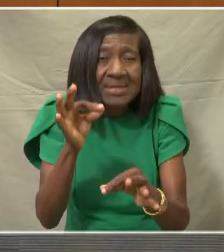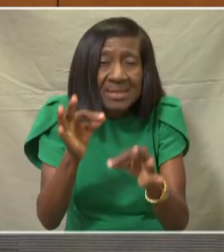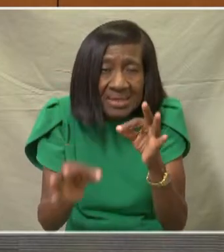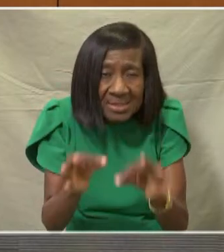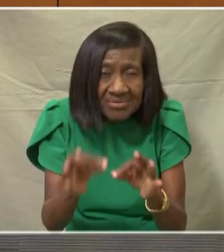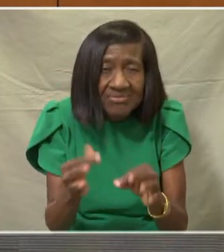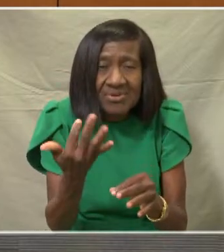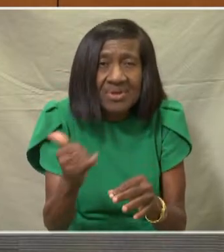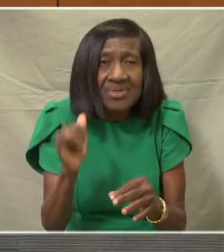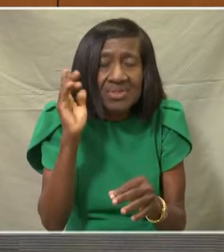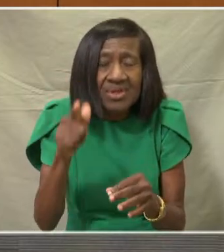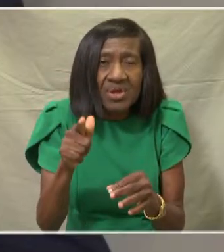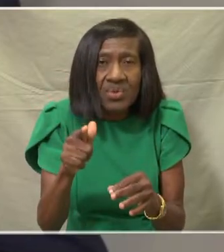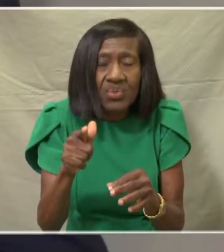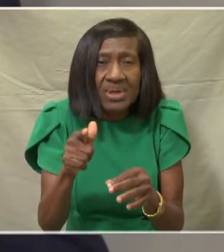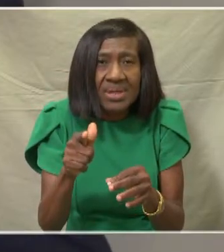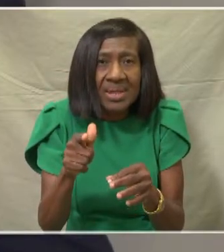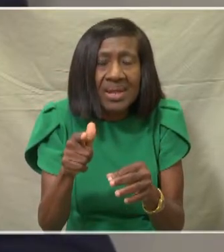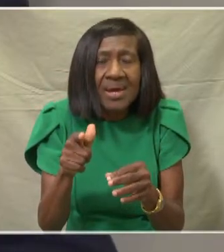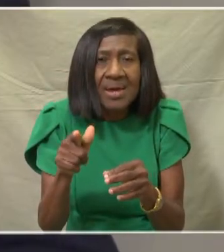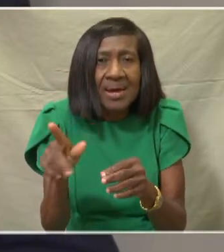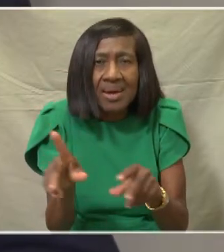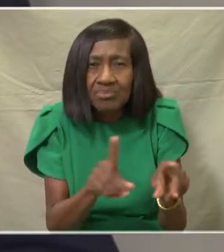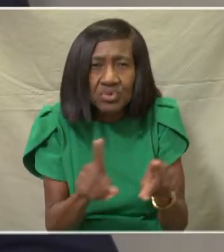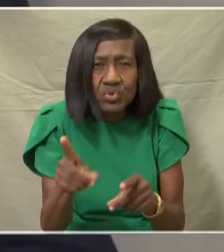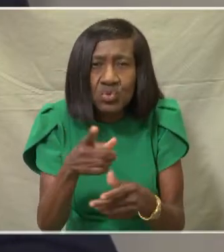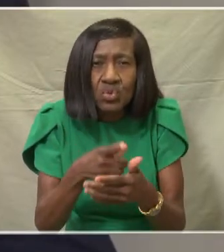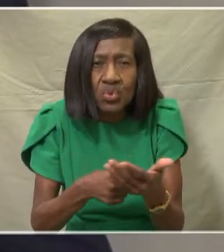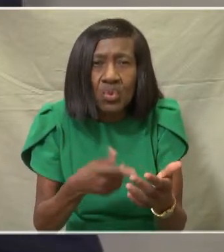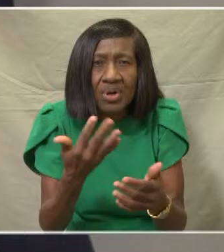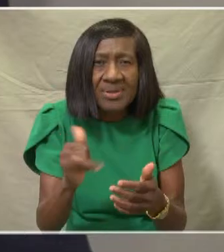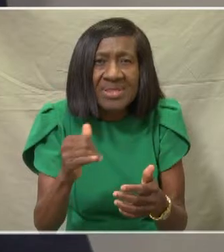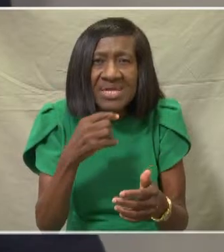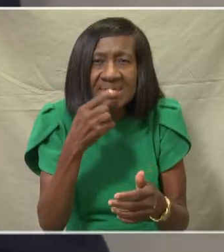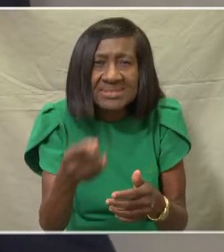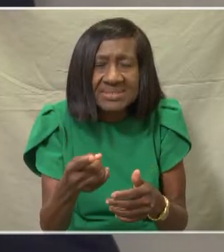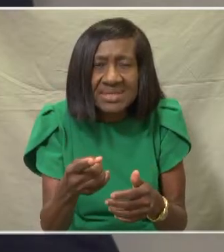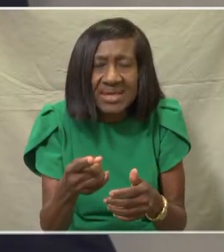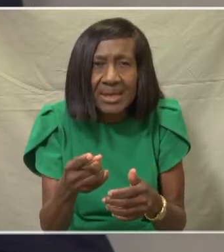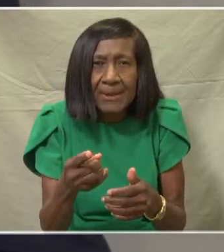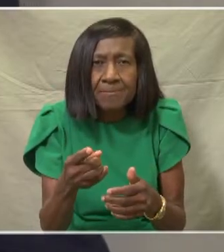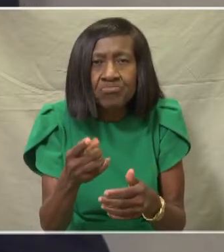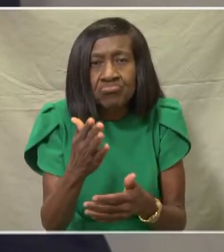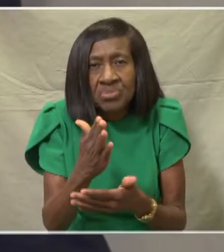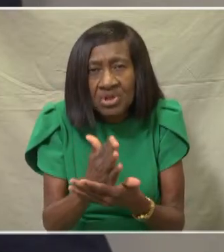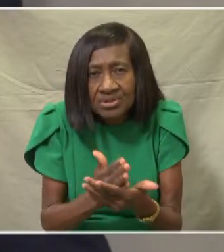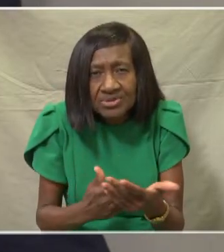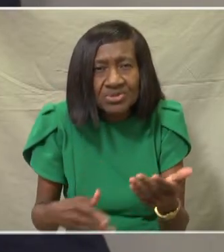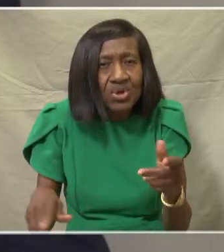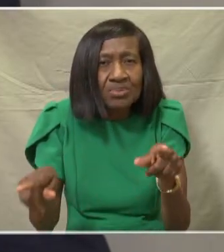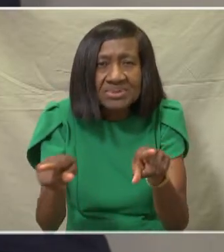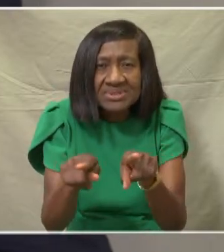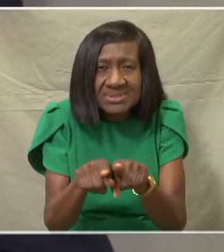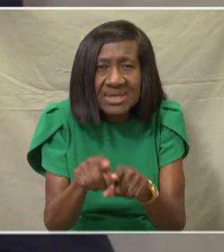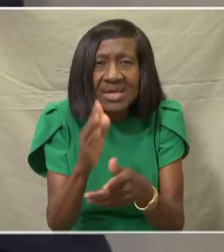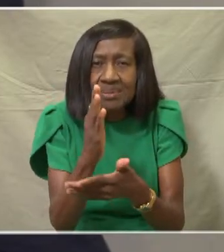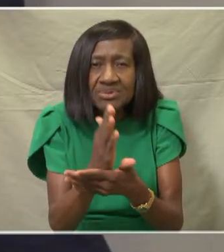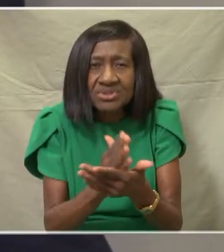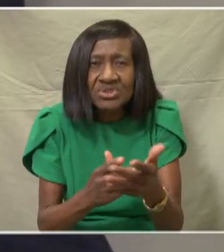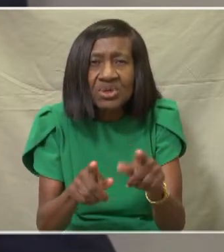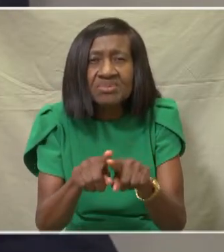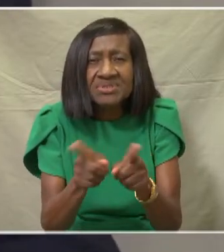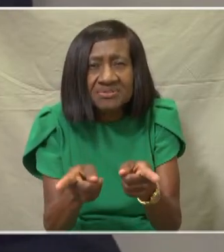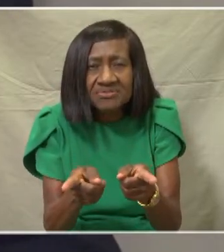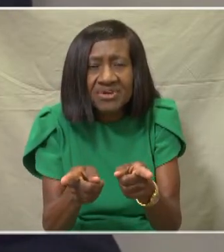as we go along, and the recommendations will come from those observations. They may be the same, they may be different, there may be common themes, but we wouldn't